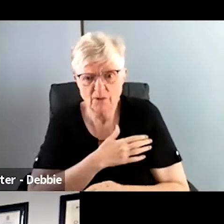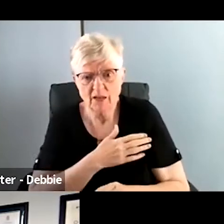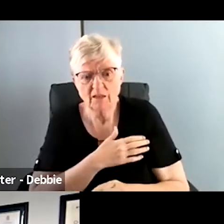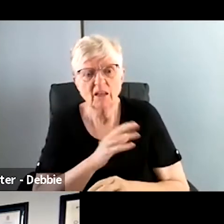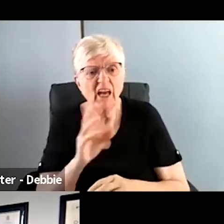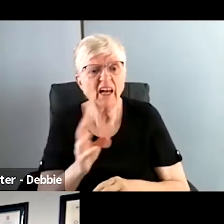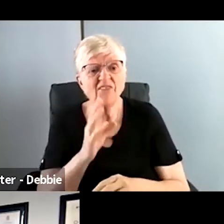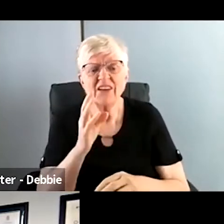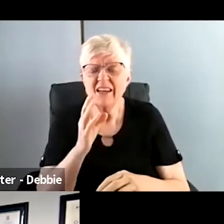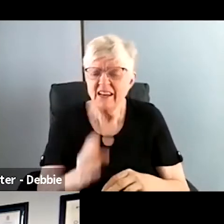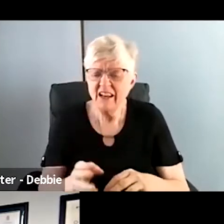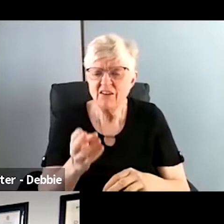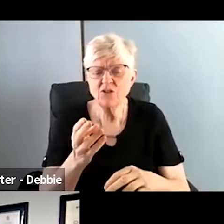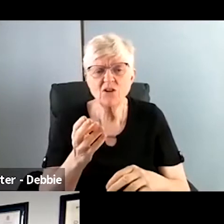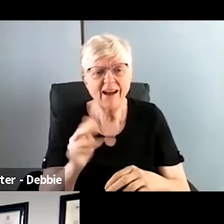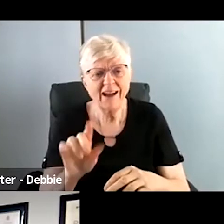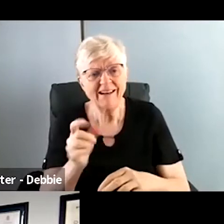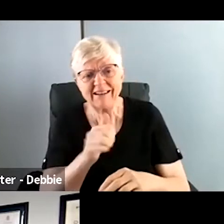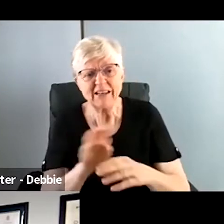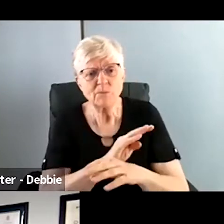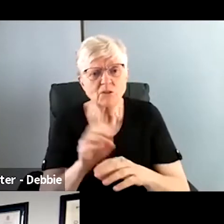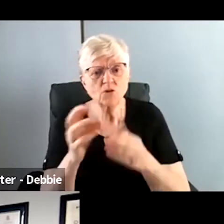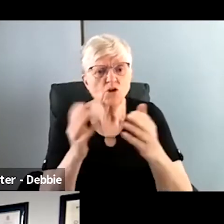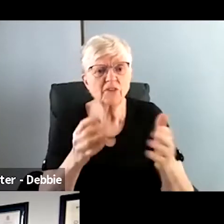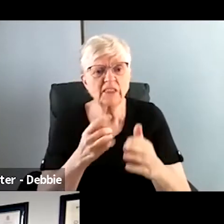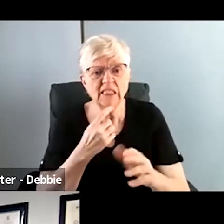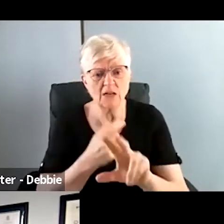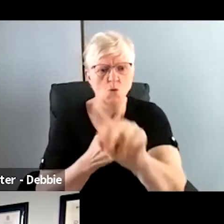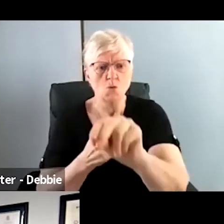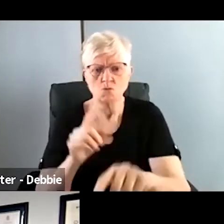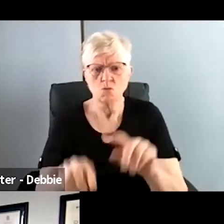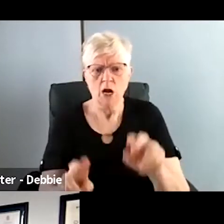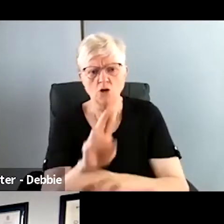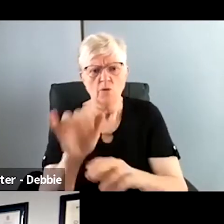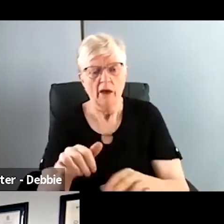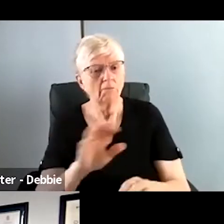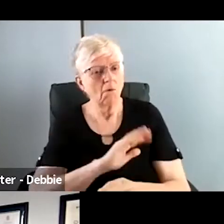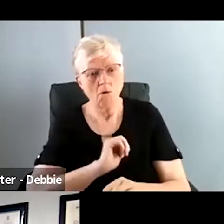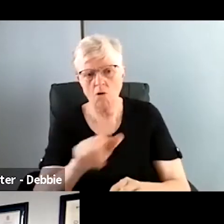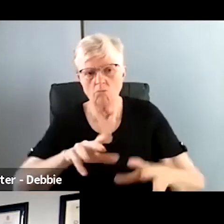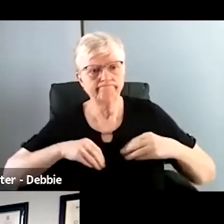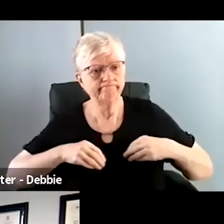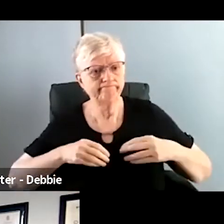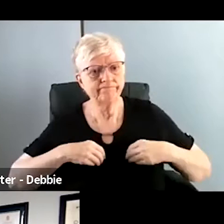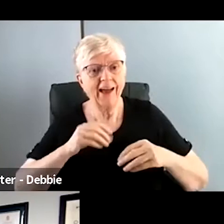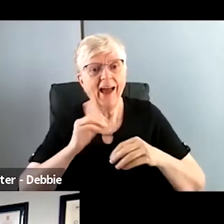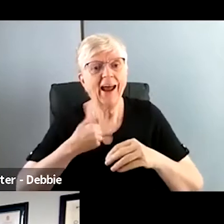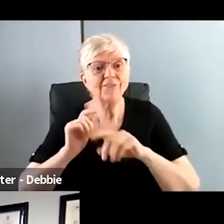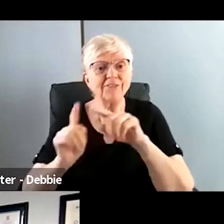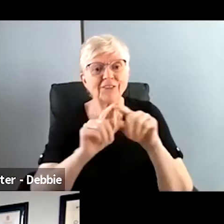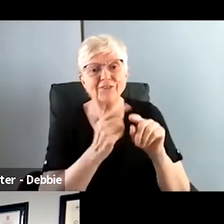never had a business or a service say, you know, you can't wear that. They come in a lot of designer colors too, so they're a lot of